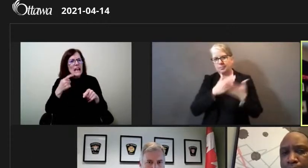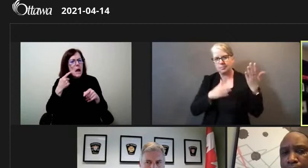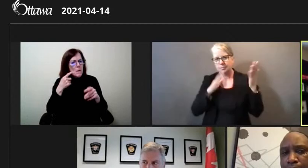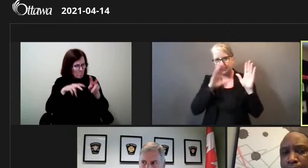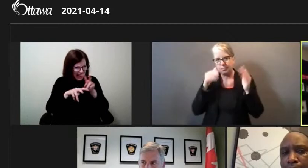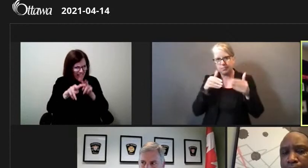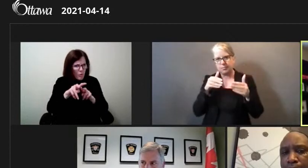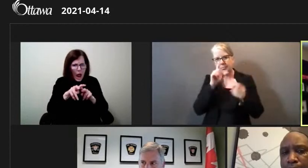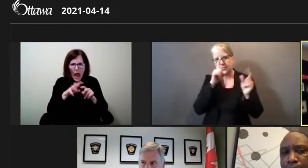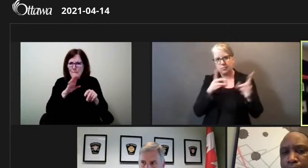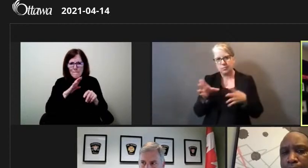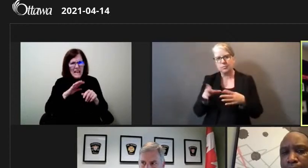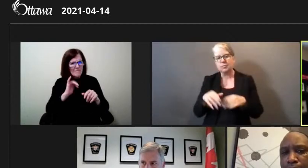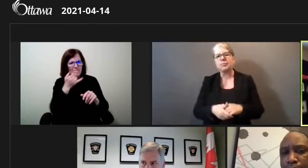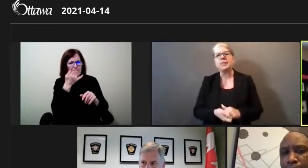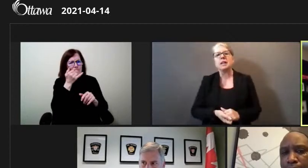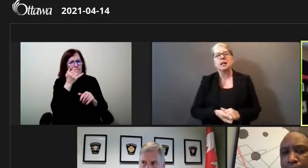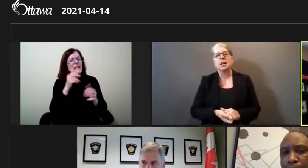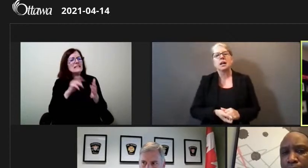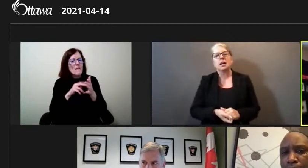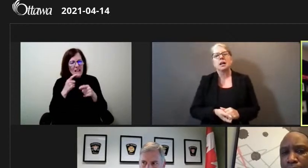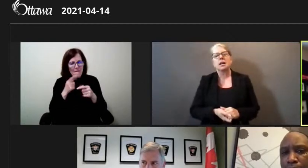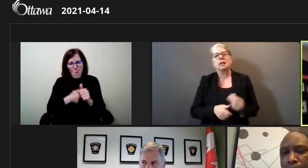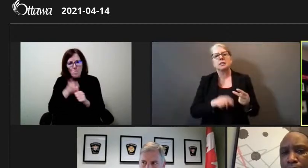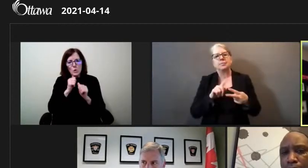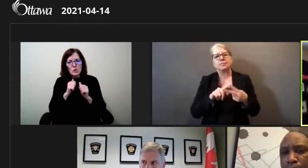this. I think,